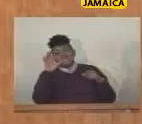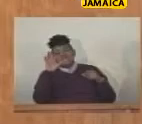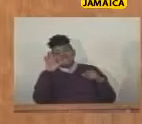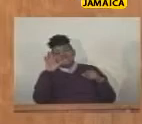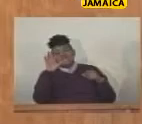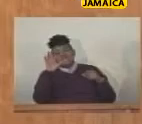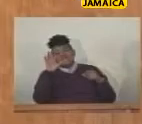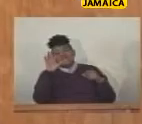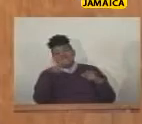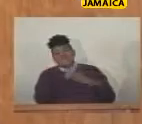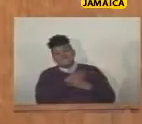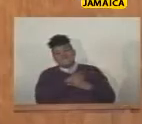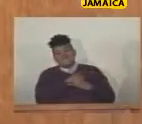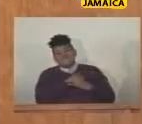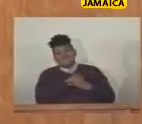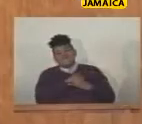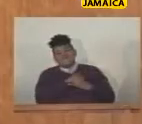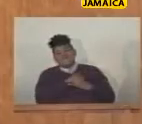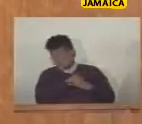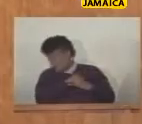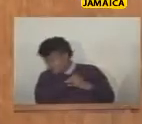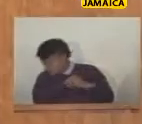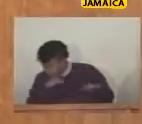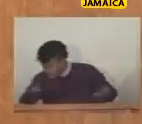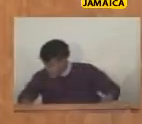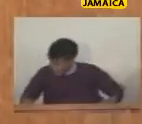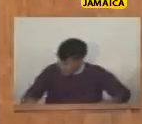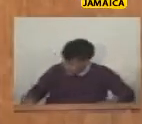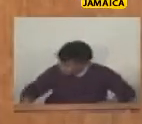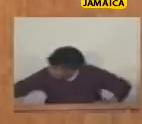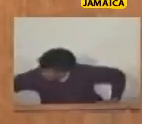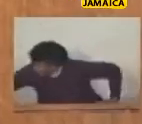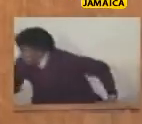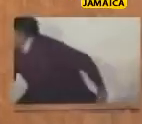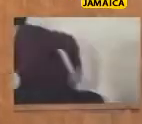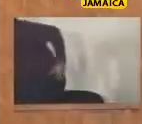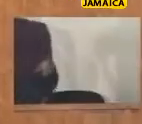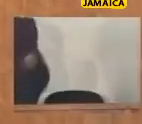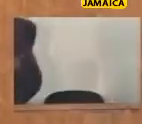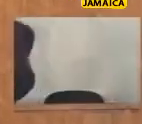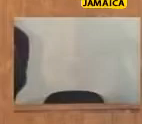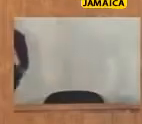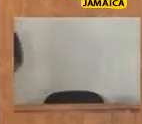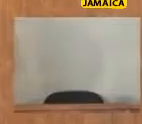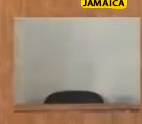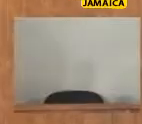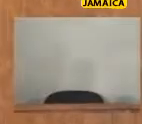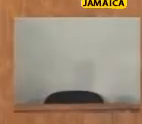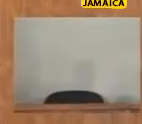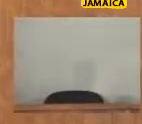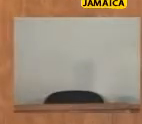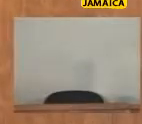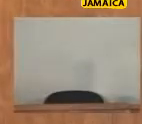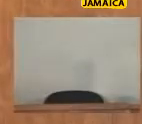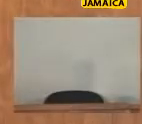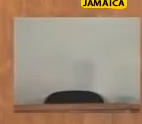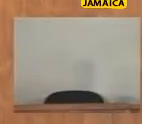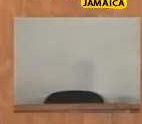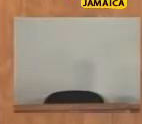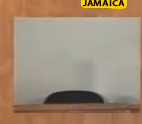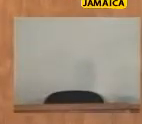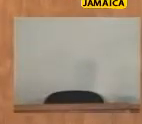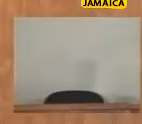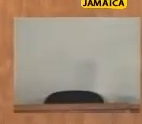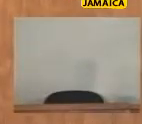Wouldn't we be picking up Mr. President? Mr. President, it seems as if I'm not going to be allowed to continue my speech in